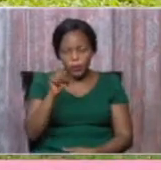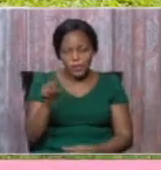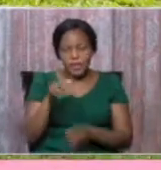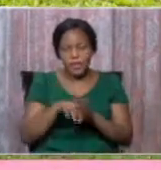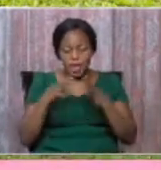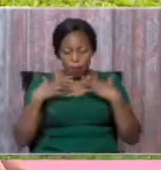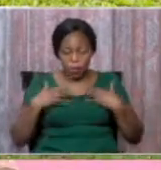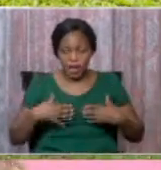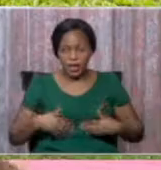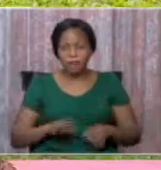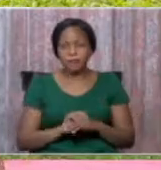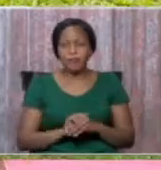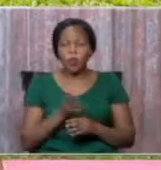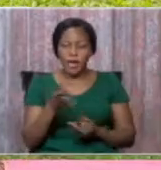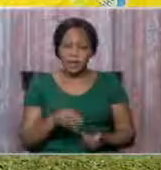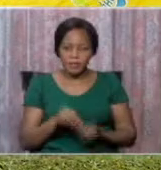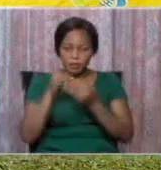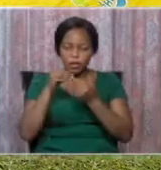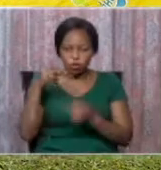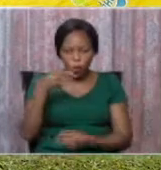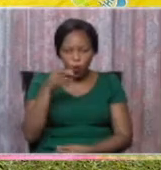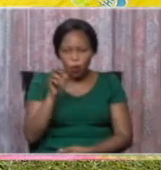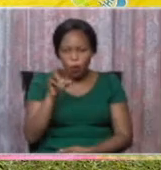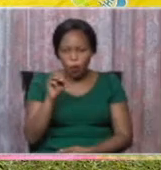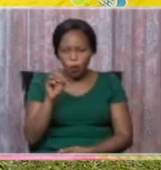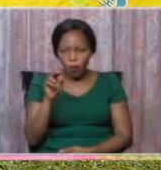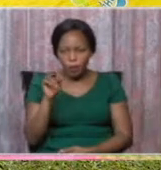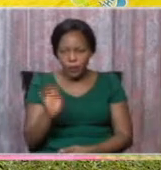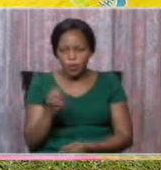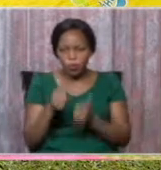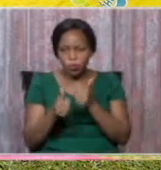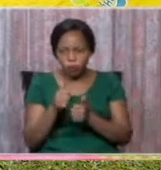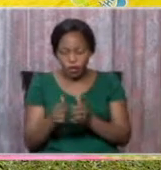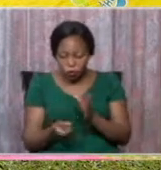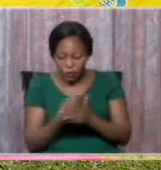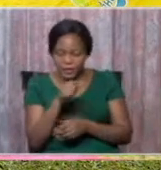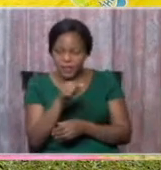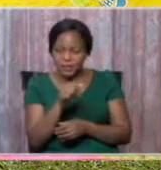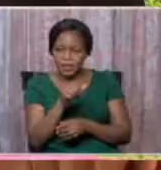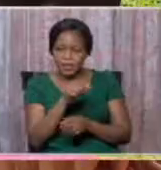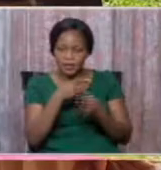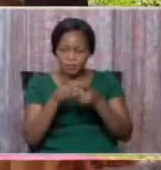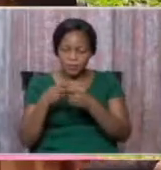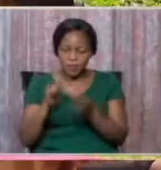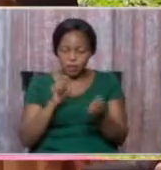So I think it all starts right here in the brain, right? Something we call